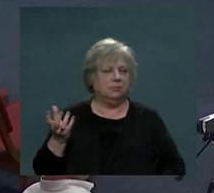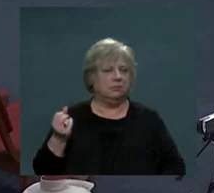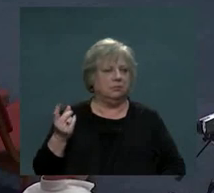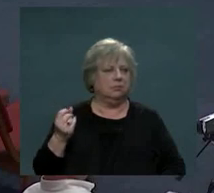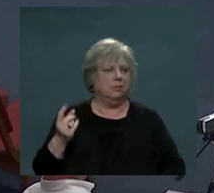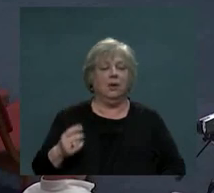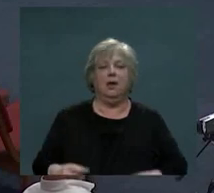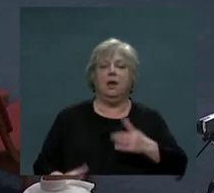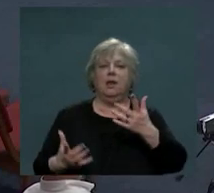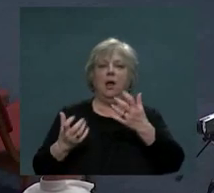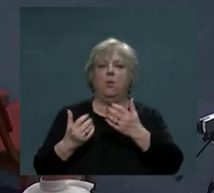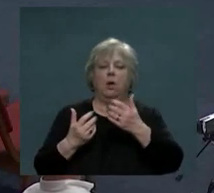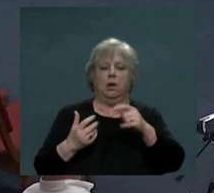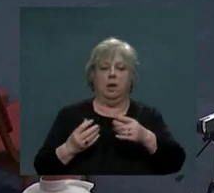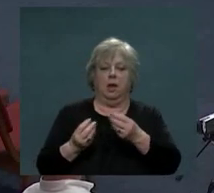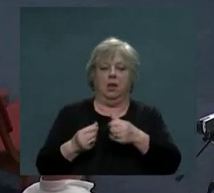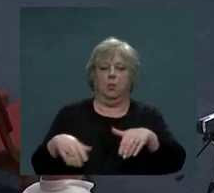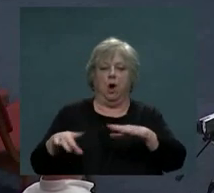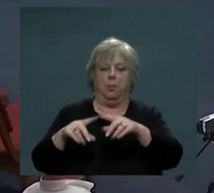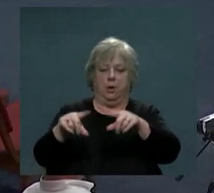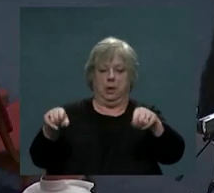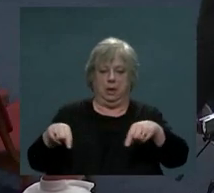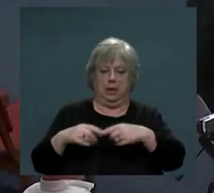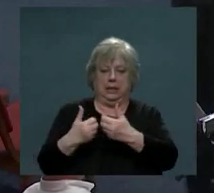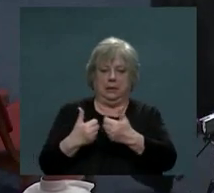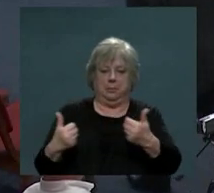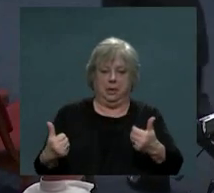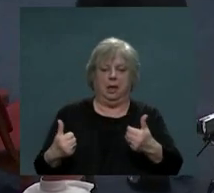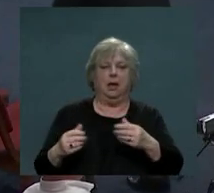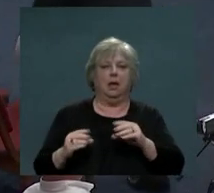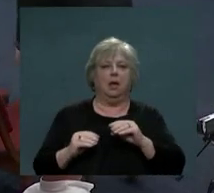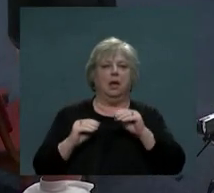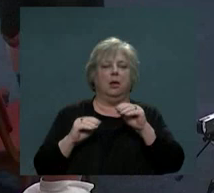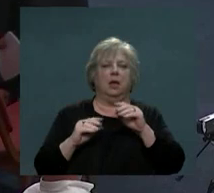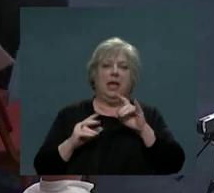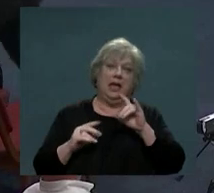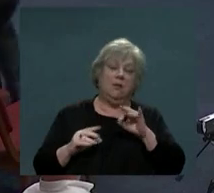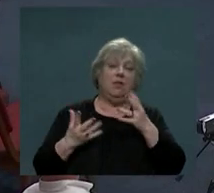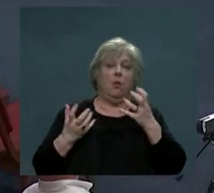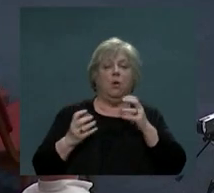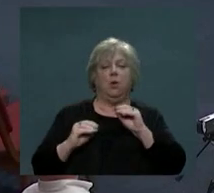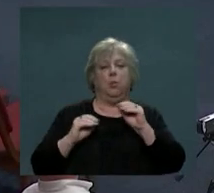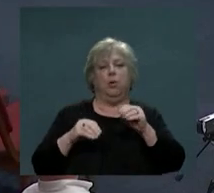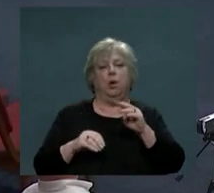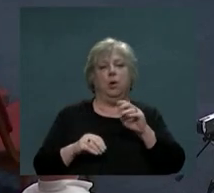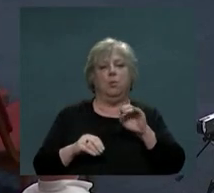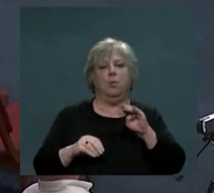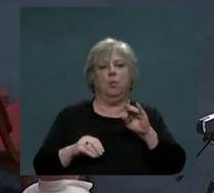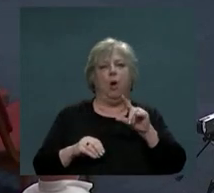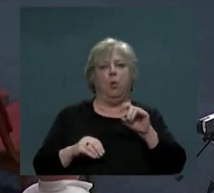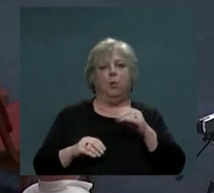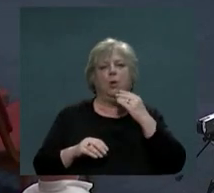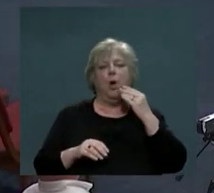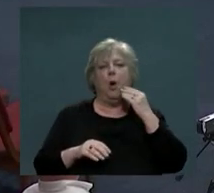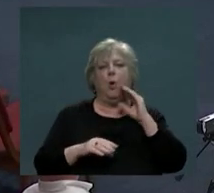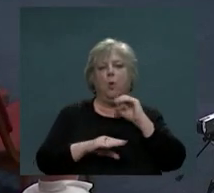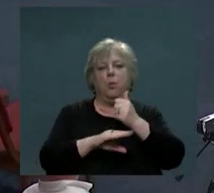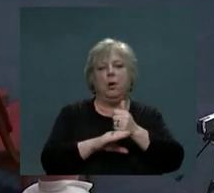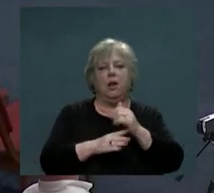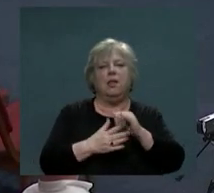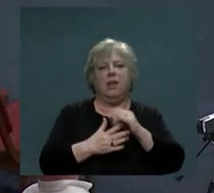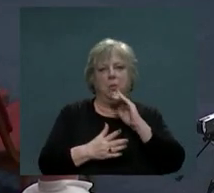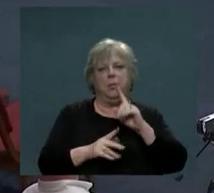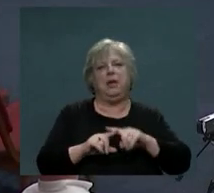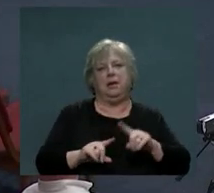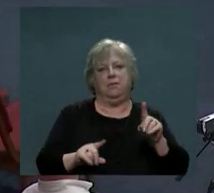Well, they're wanting to split it. Now, putting a mobile home on the property would be a different type of use that's on there. They have to